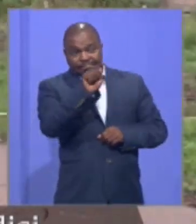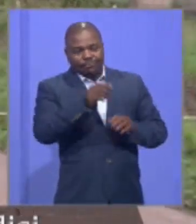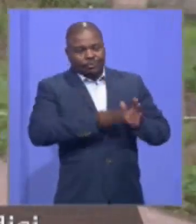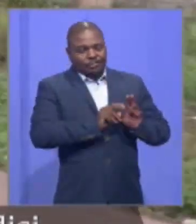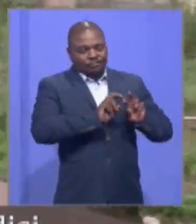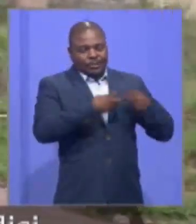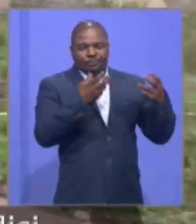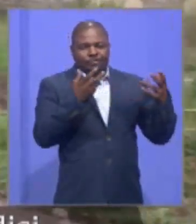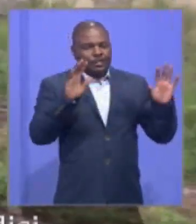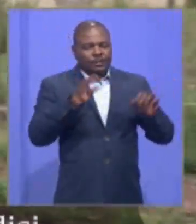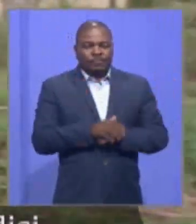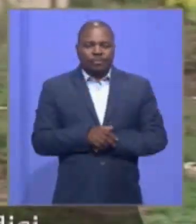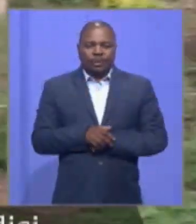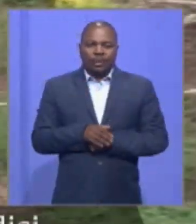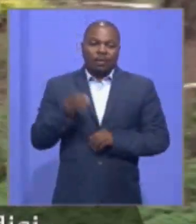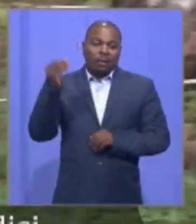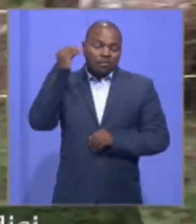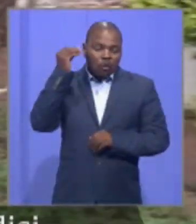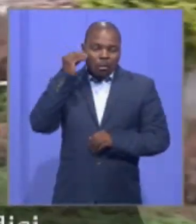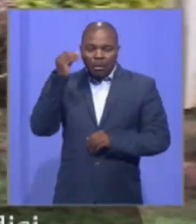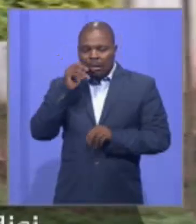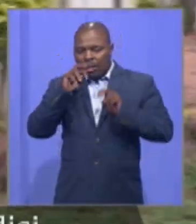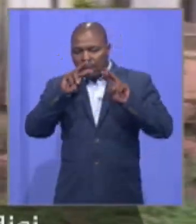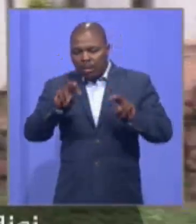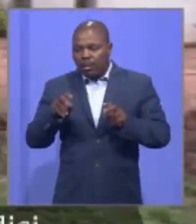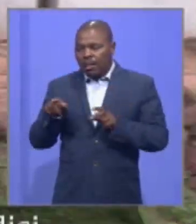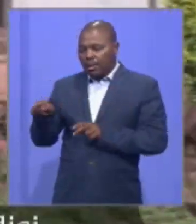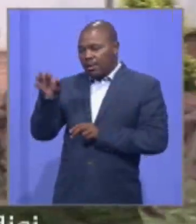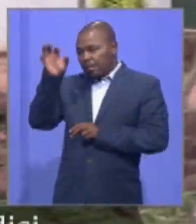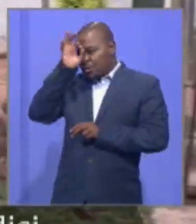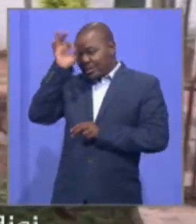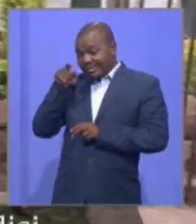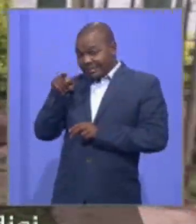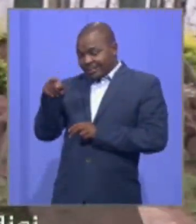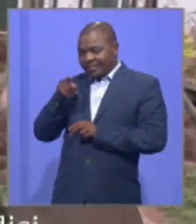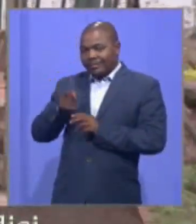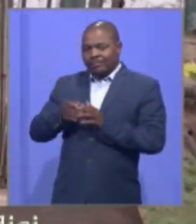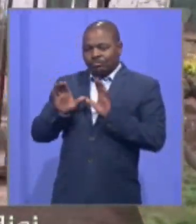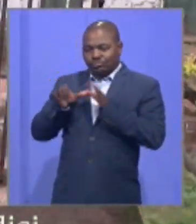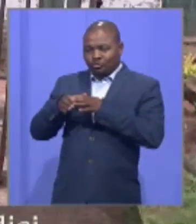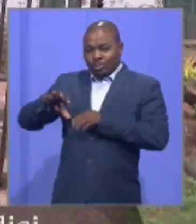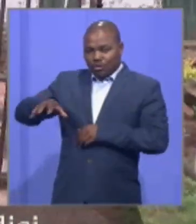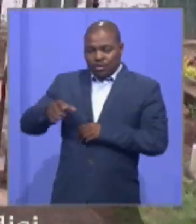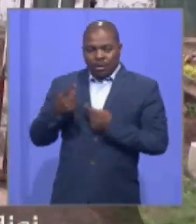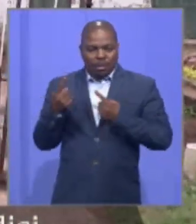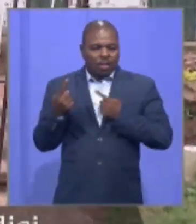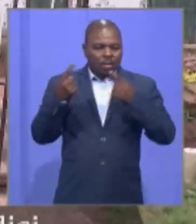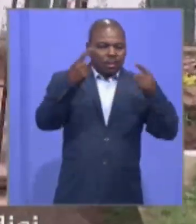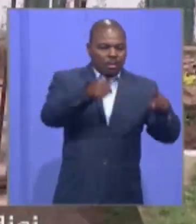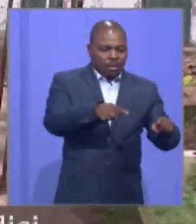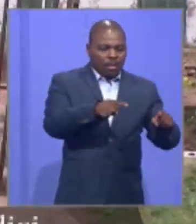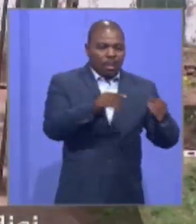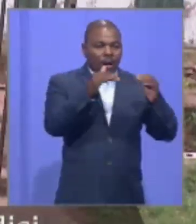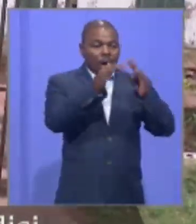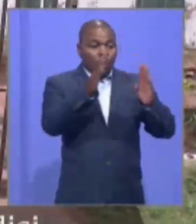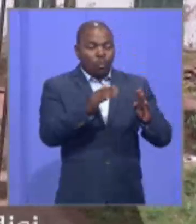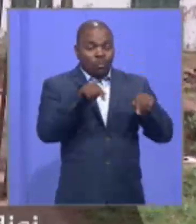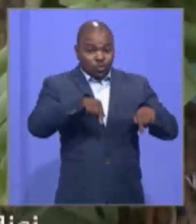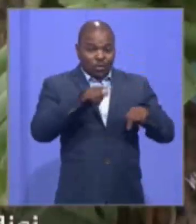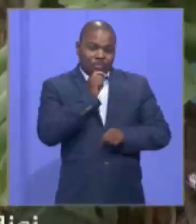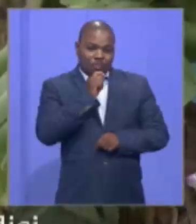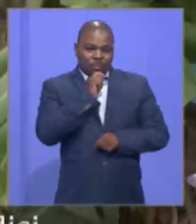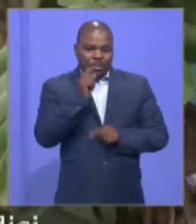latela tshedimosetso maloko a setlhopha sa porofense se se le reng Tolamo a ne a tseelwa kwa ntlong nngwe mo mosong ono ka nako eo